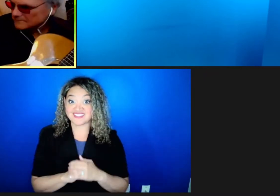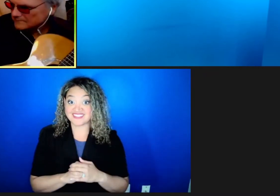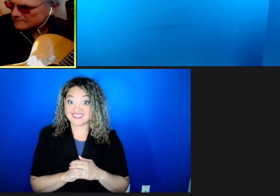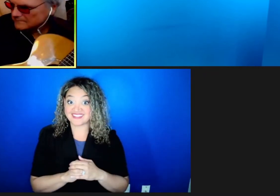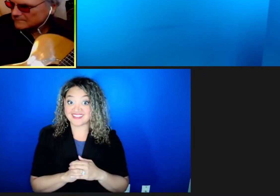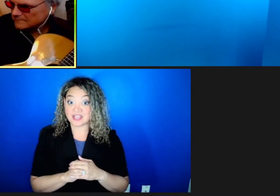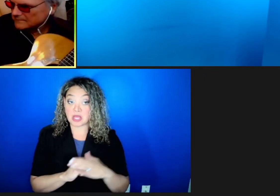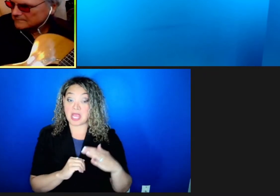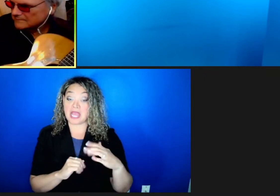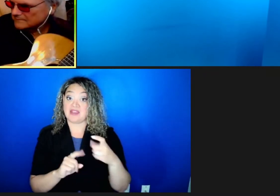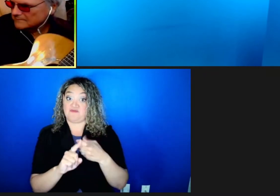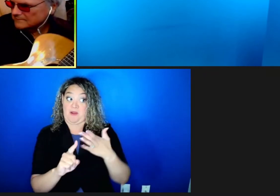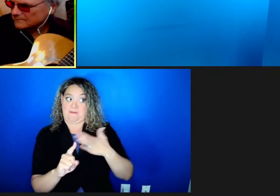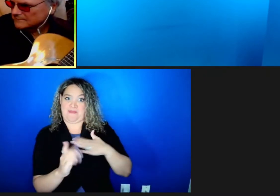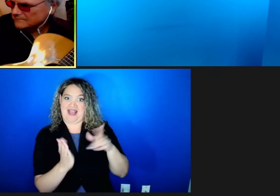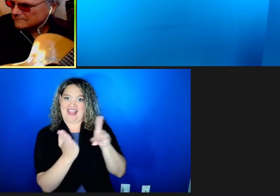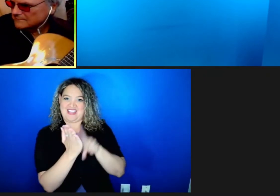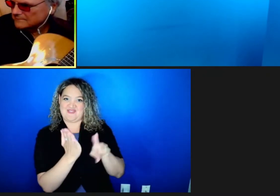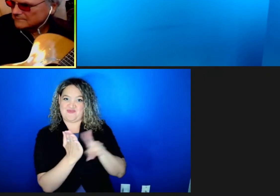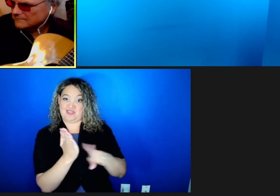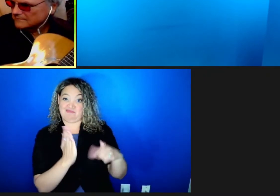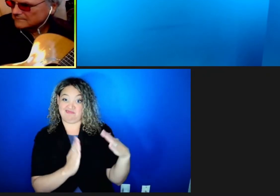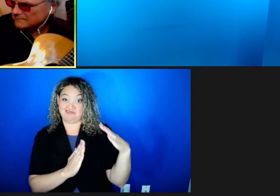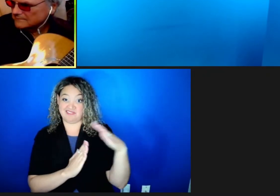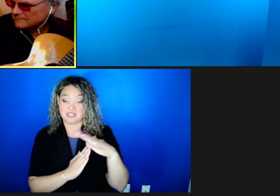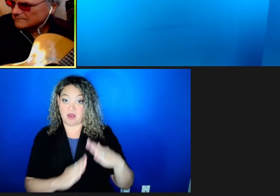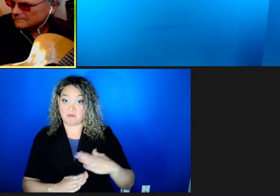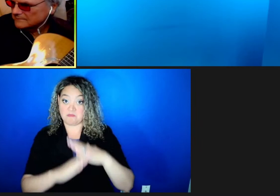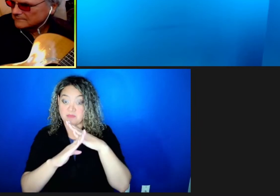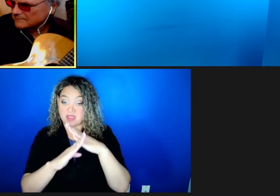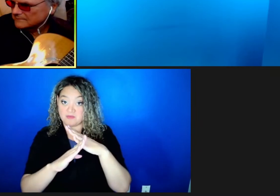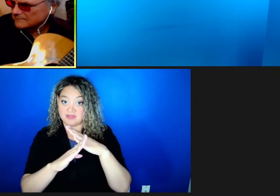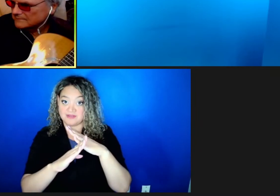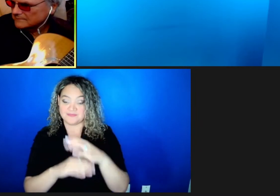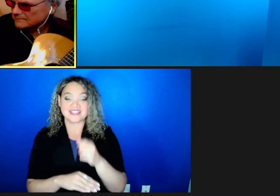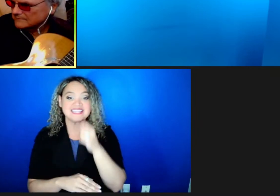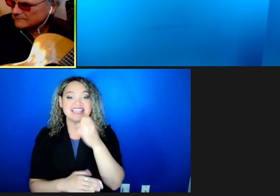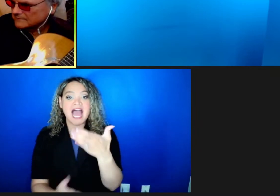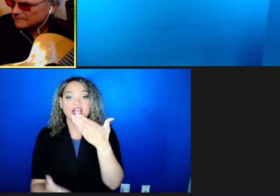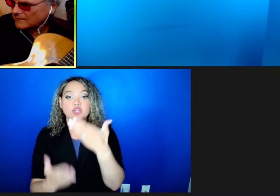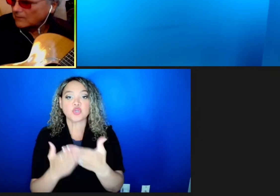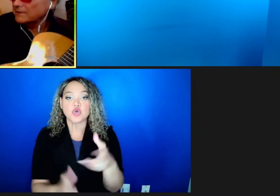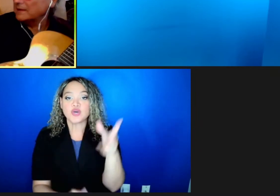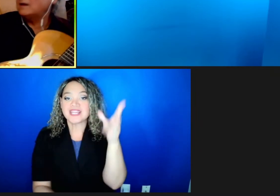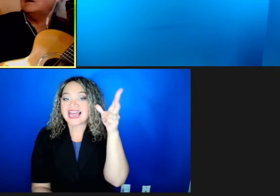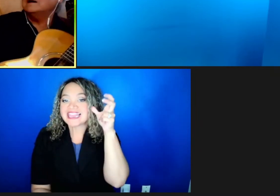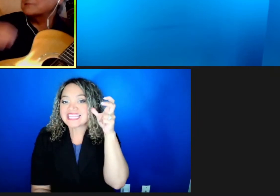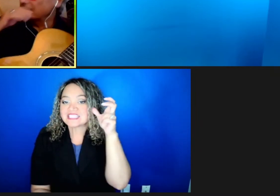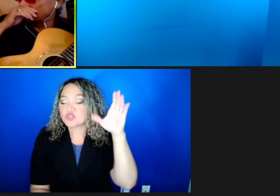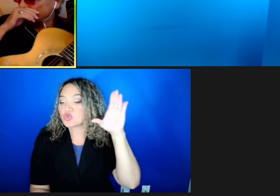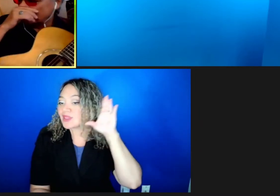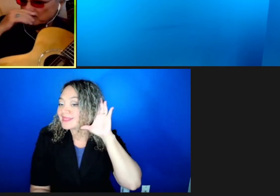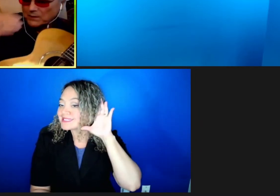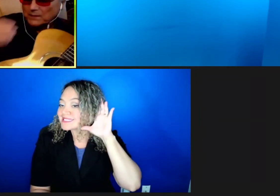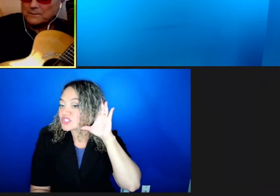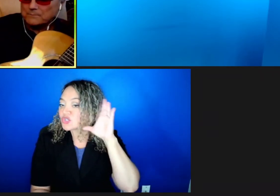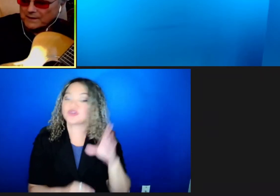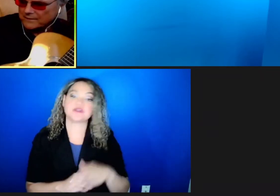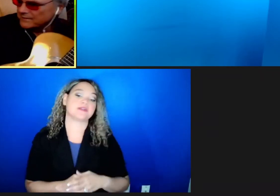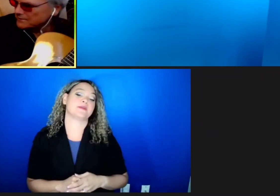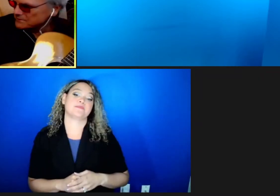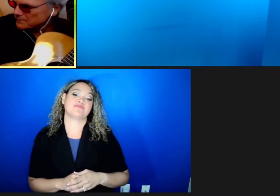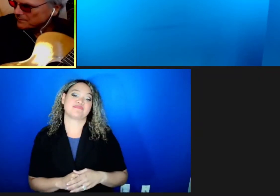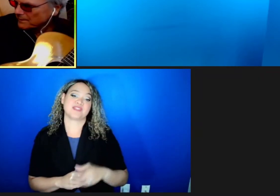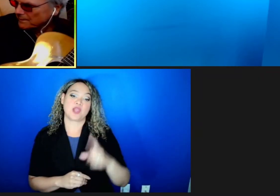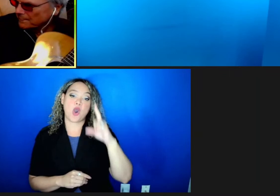from my research, said was not being a good listener. I'm thinking of and George